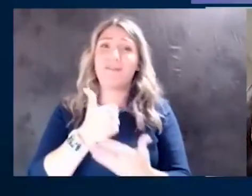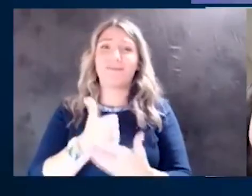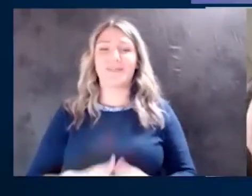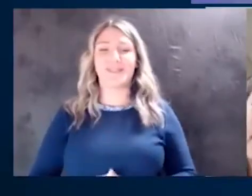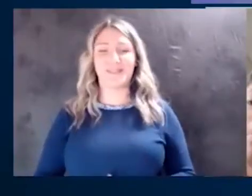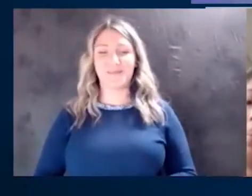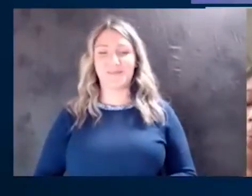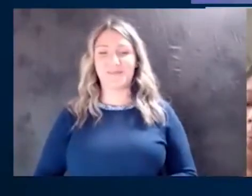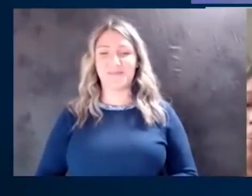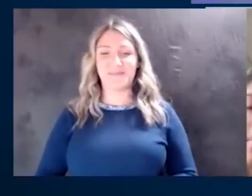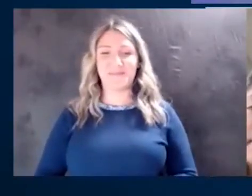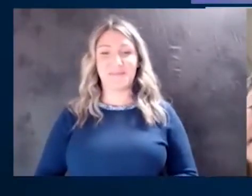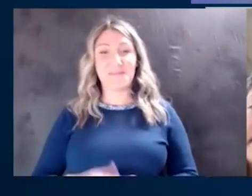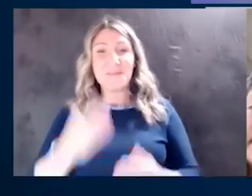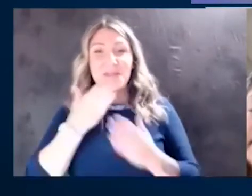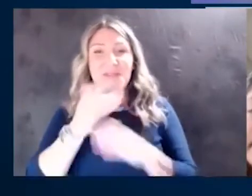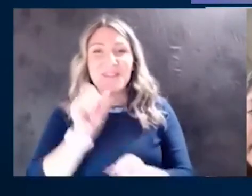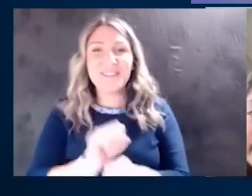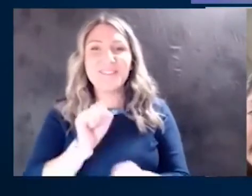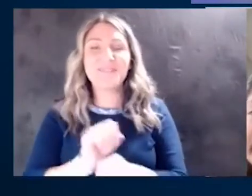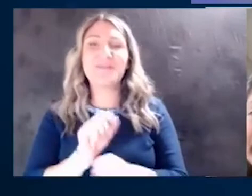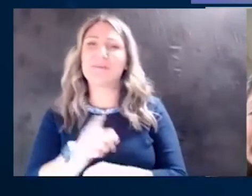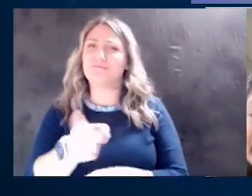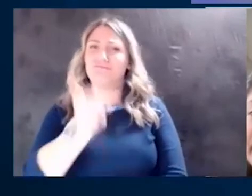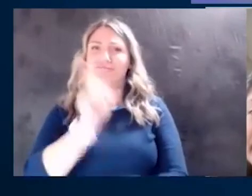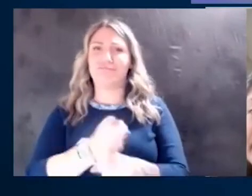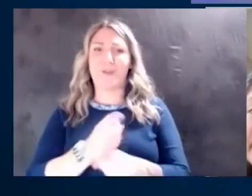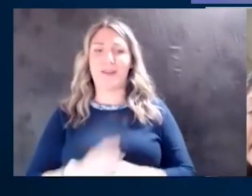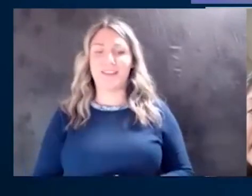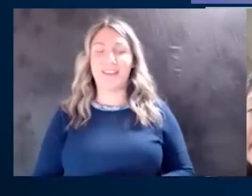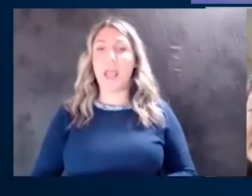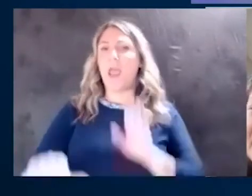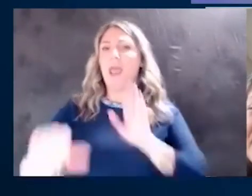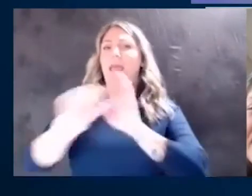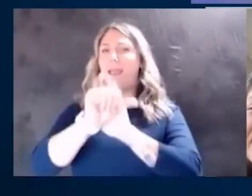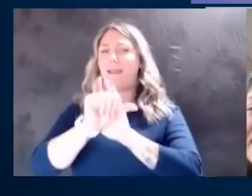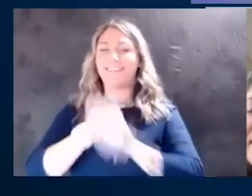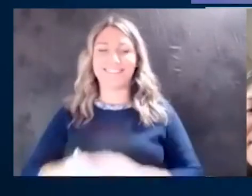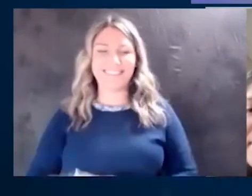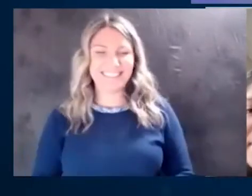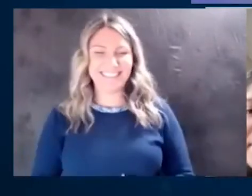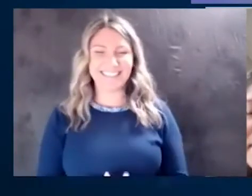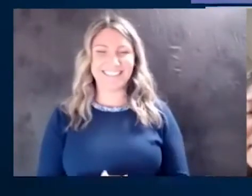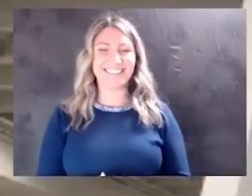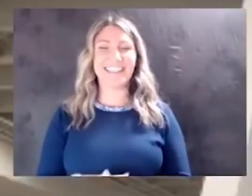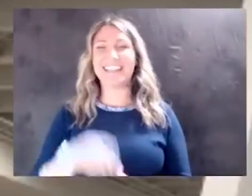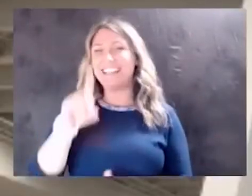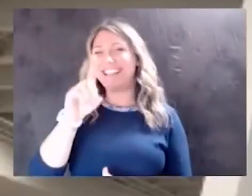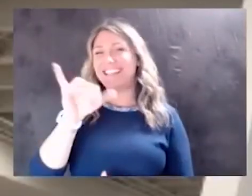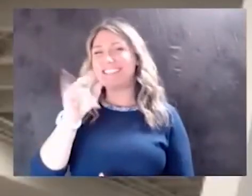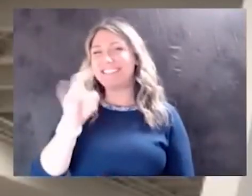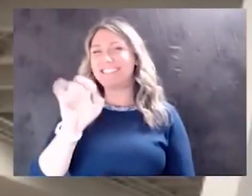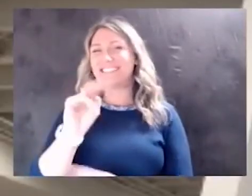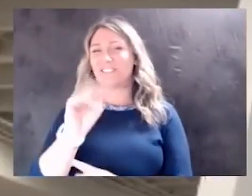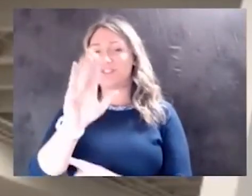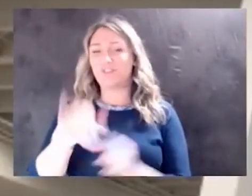well done, and you're dead on right. Good job. You get an A. Dylan, how about you? Final thoughts?